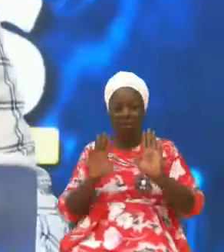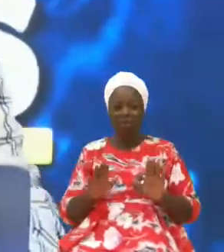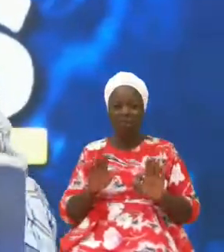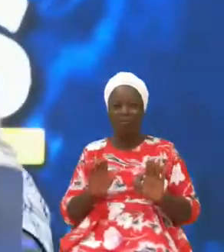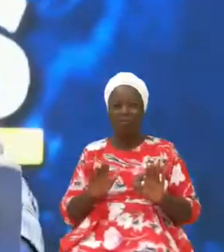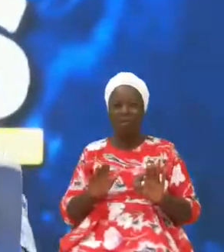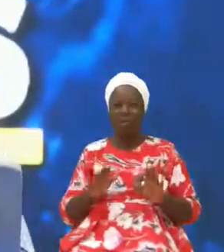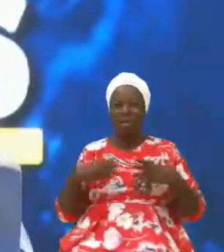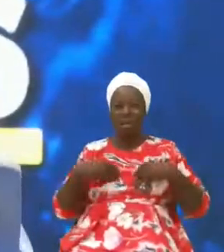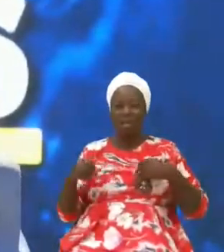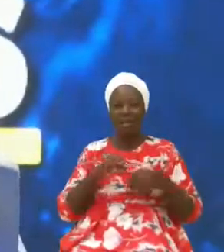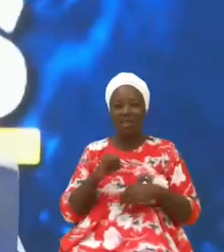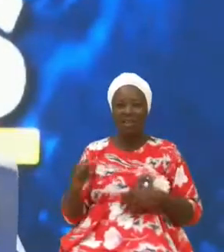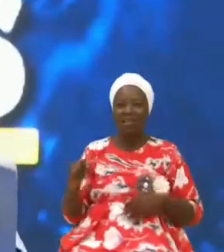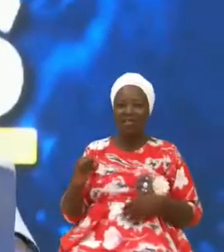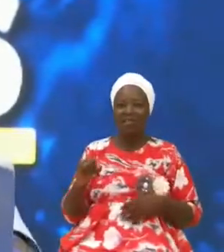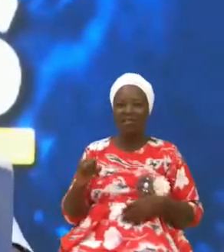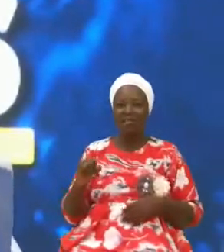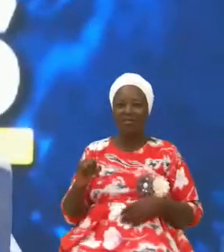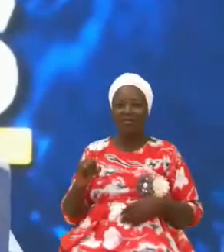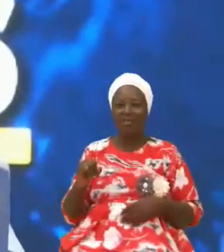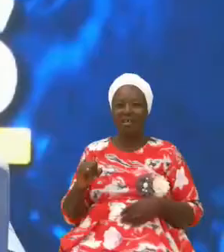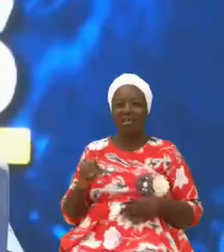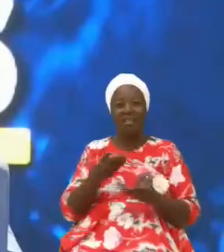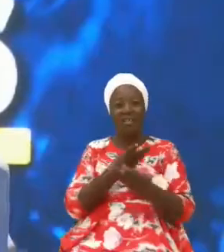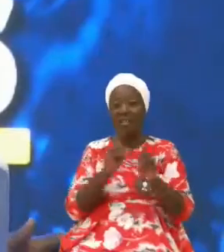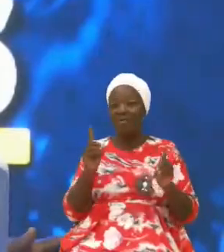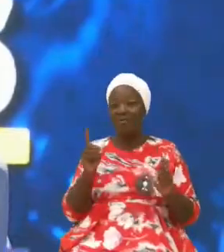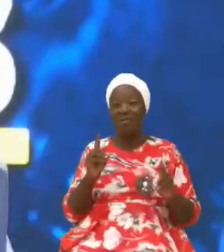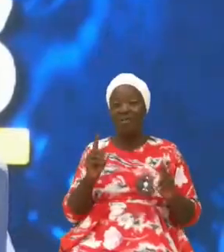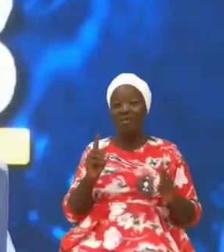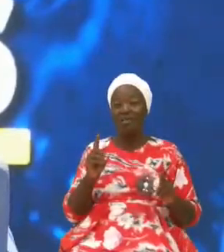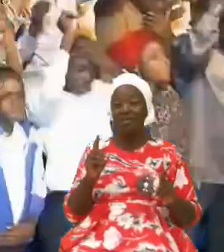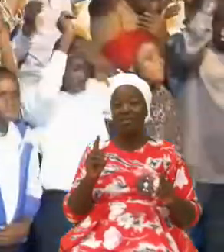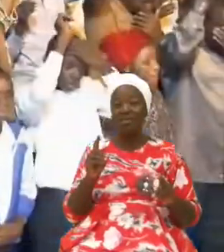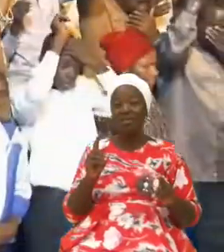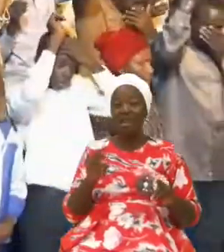can. Miracle. Healing.